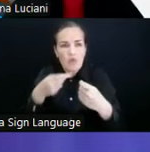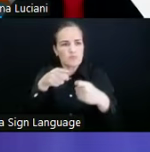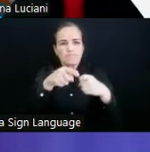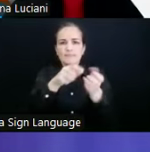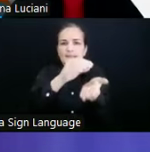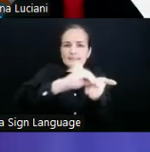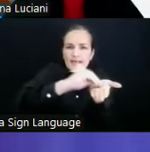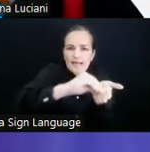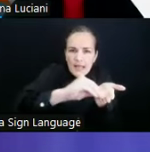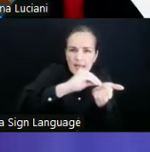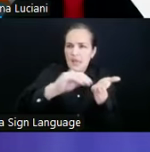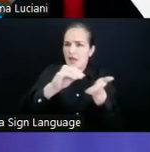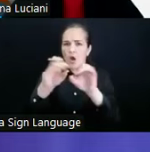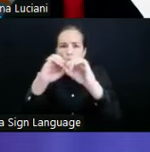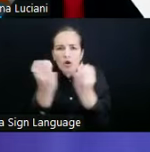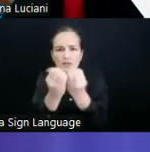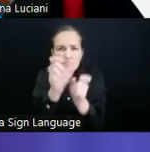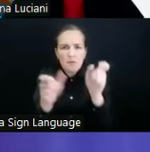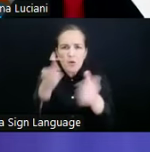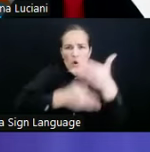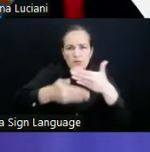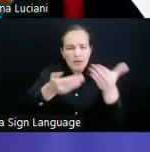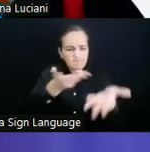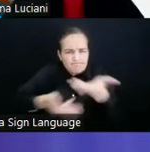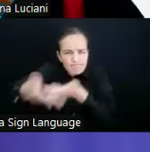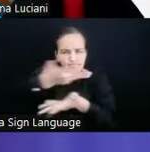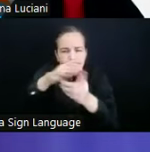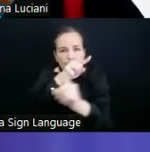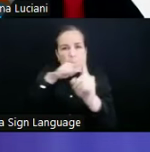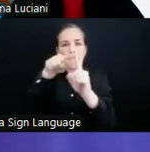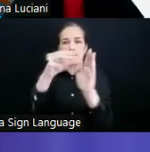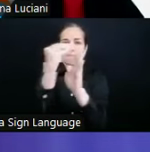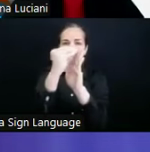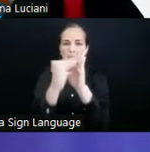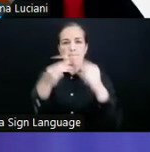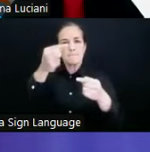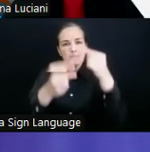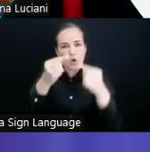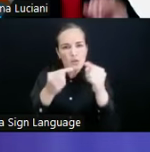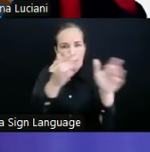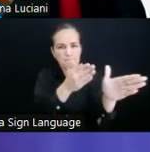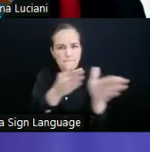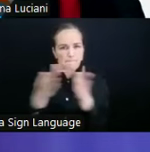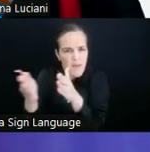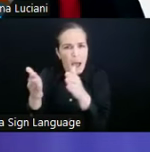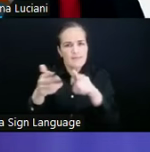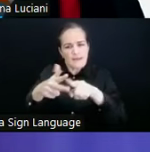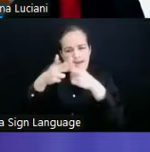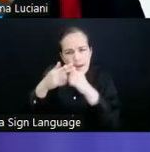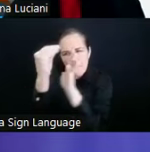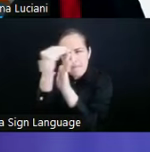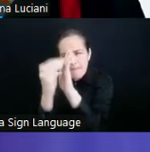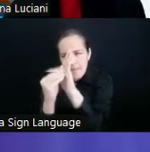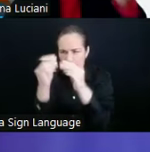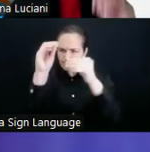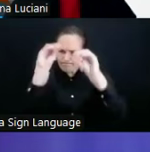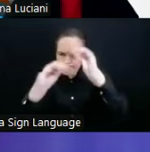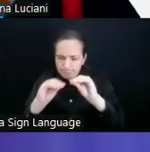specialized secretariats, and representative organizations in developing policies, action plans, and